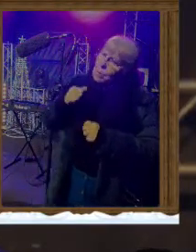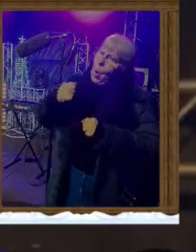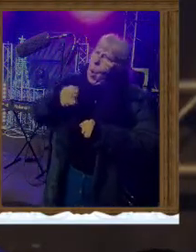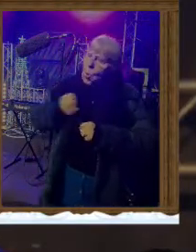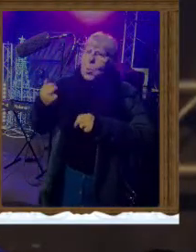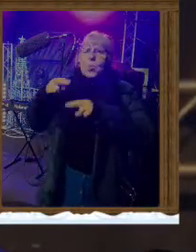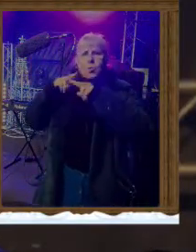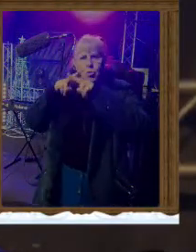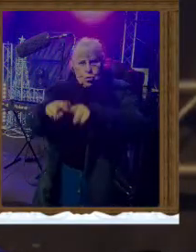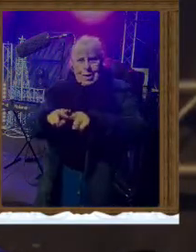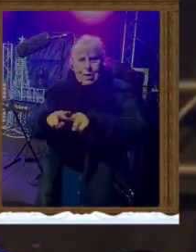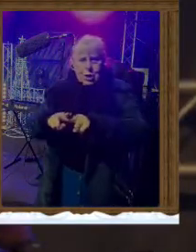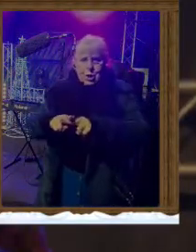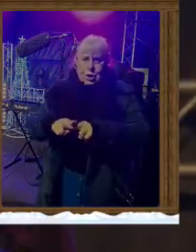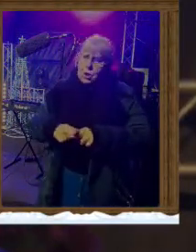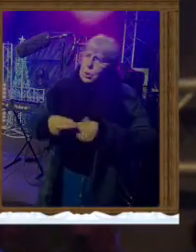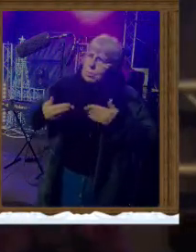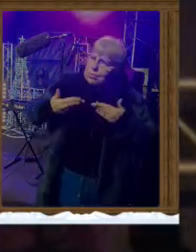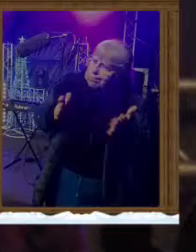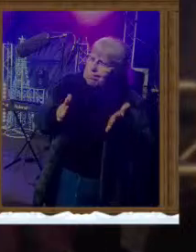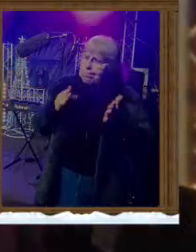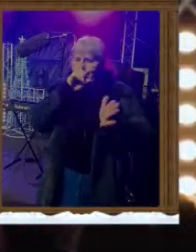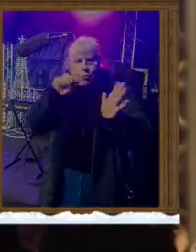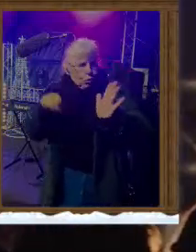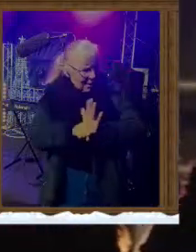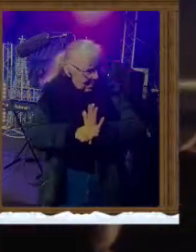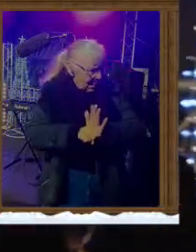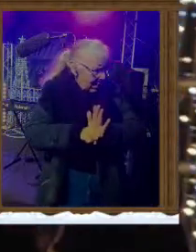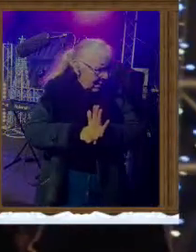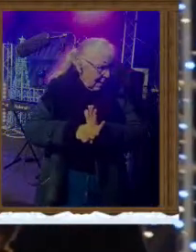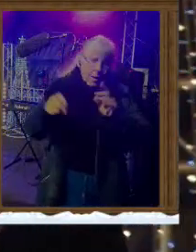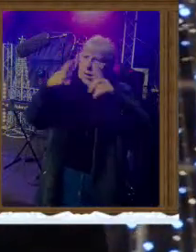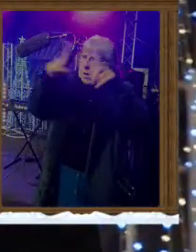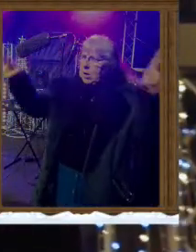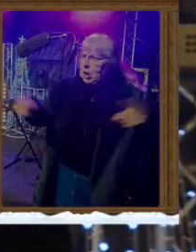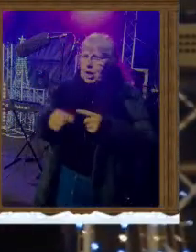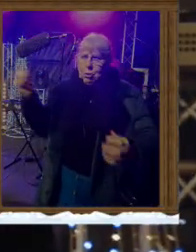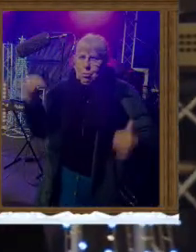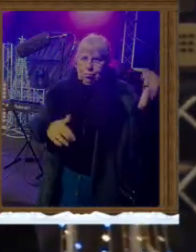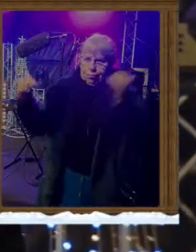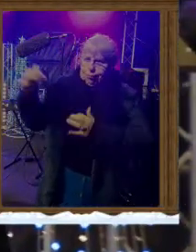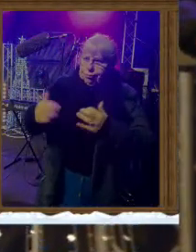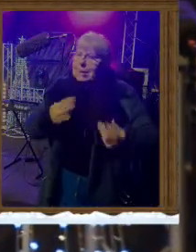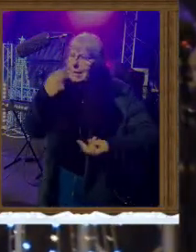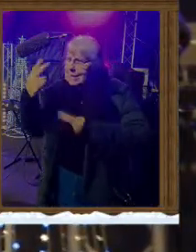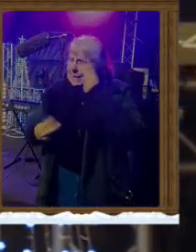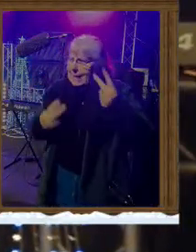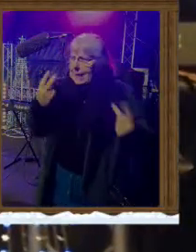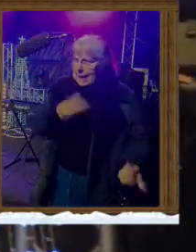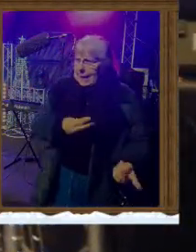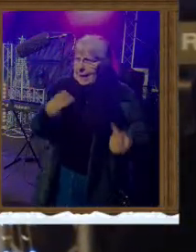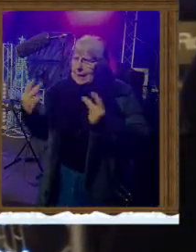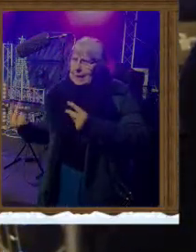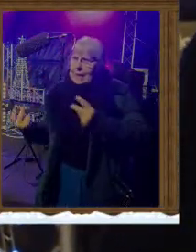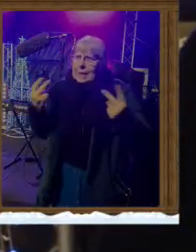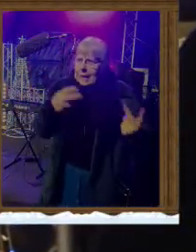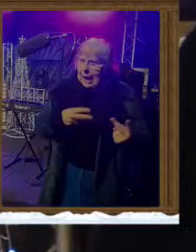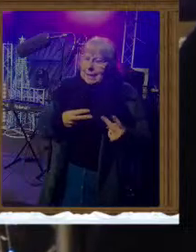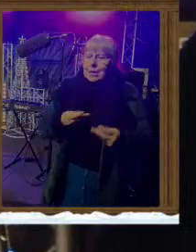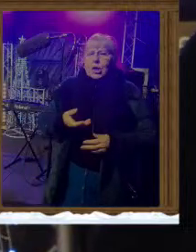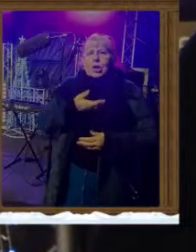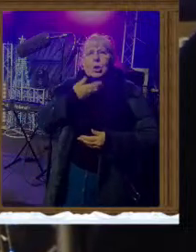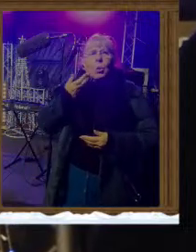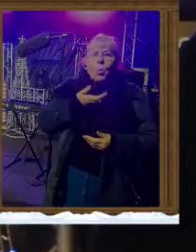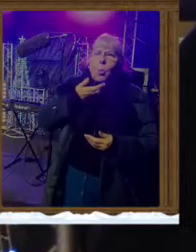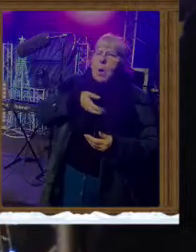ring in the festive period. We gather in the town square, we sing, we dance, we drink hot cocoa,